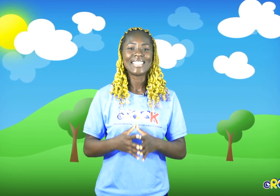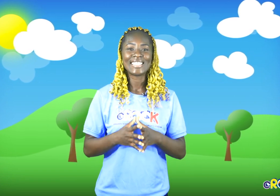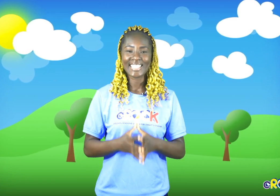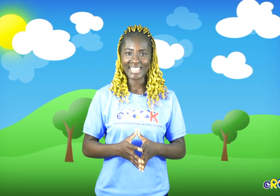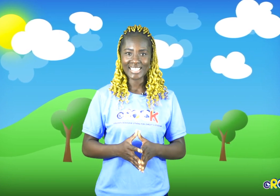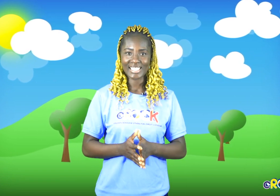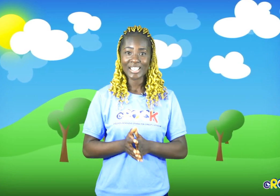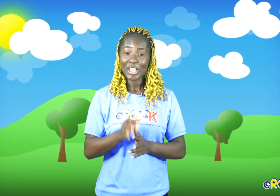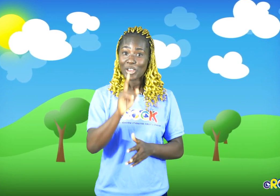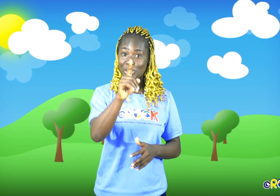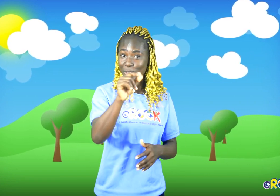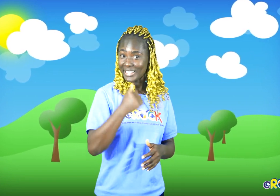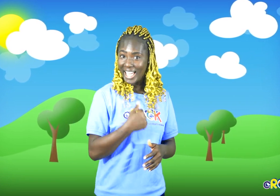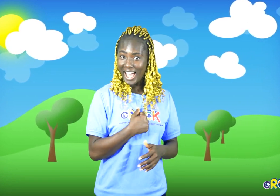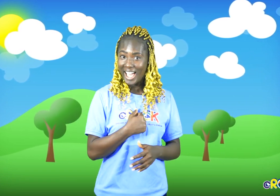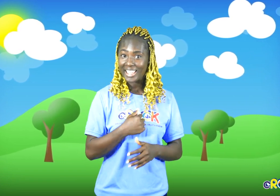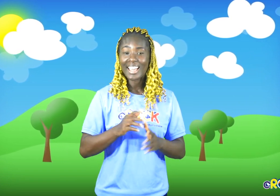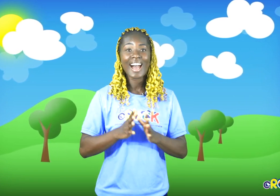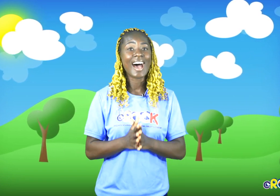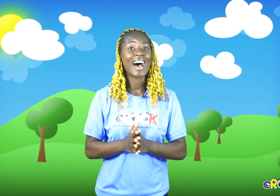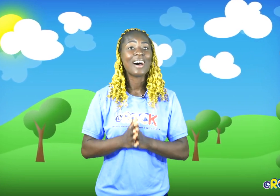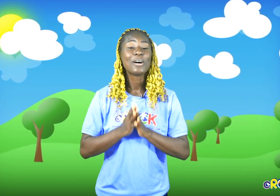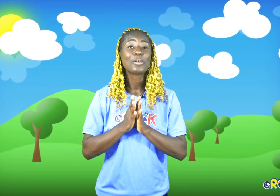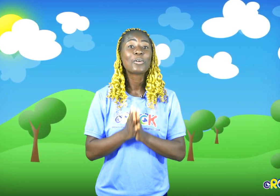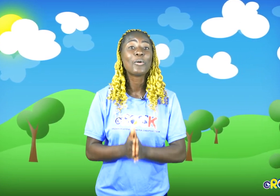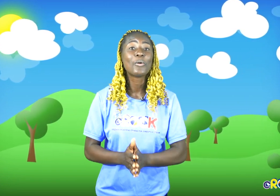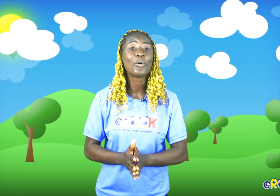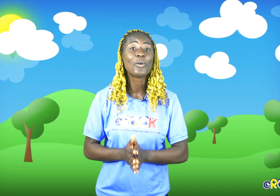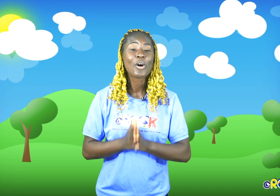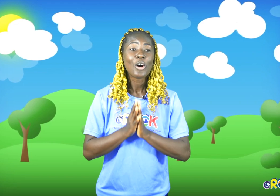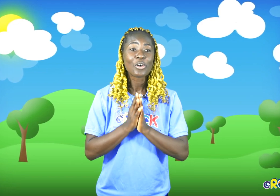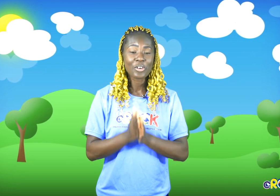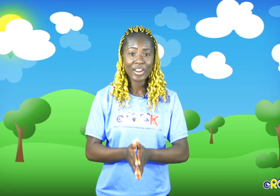co-creators. Yes, you and I are